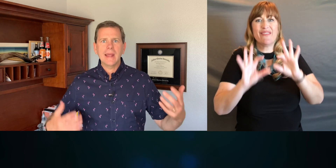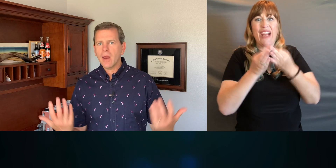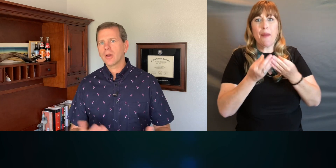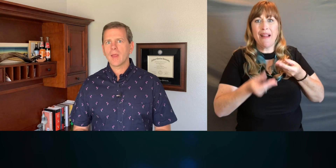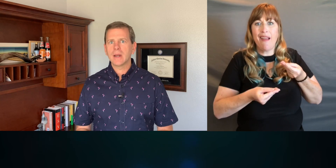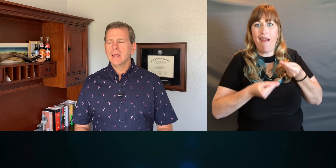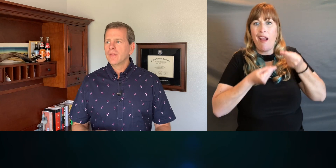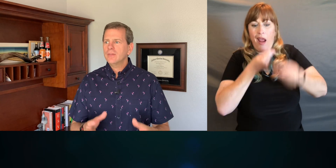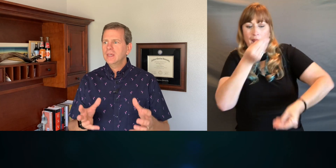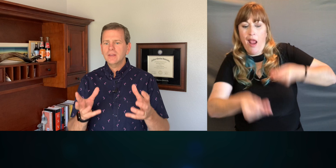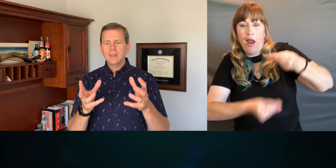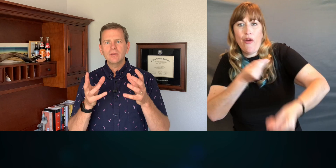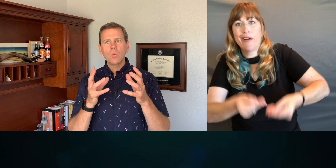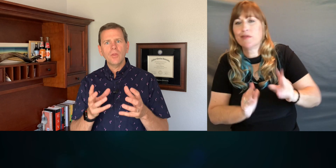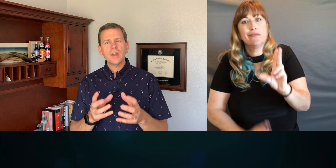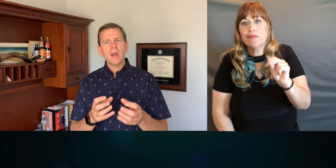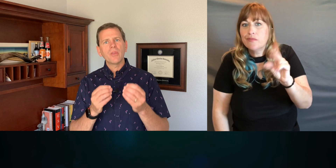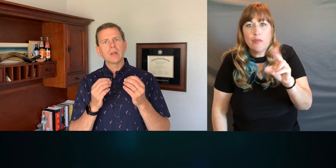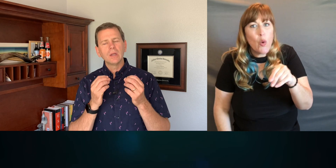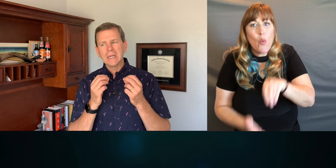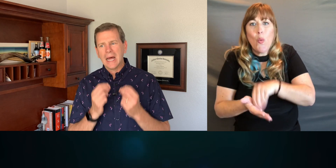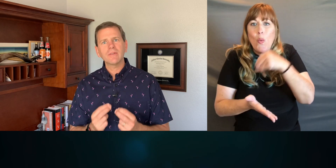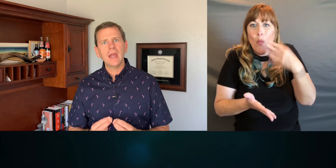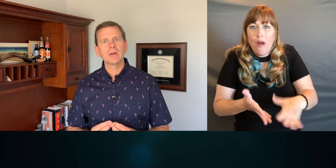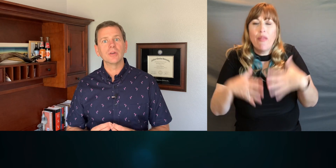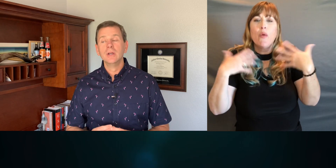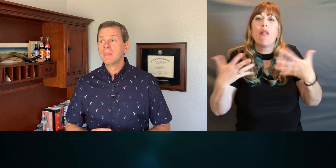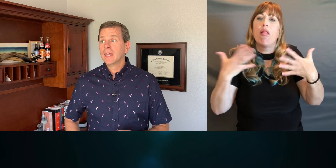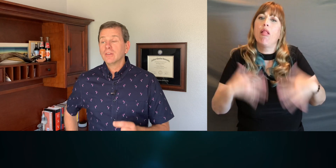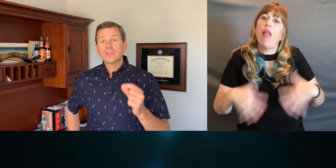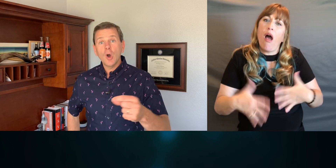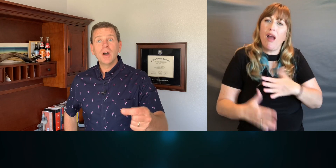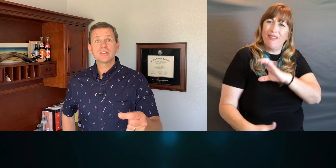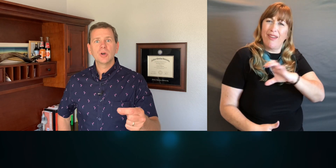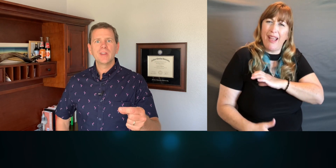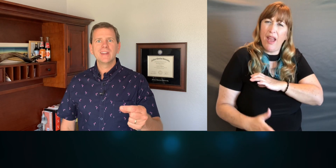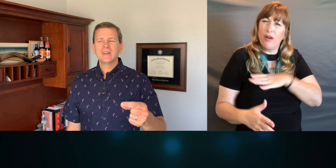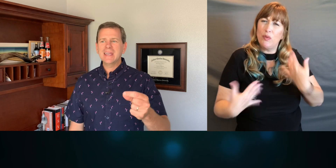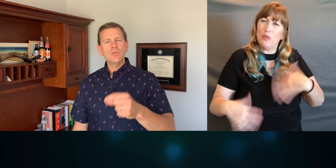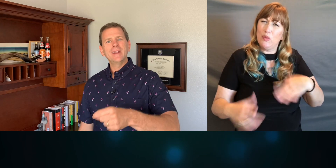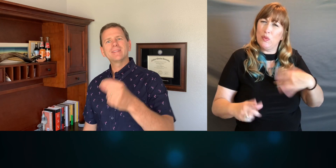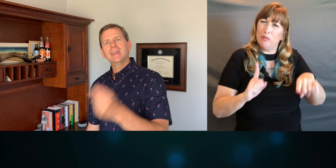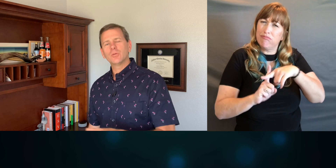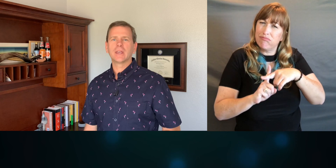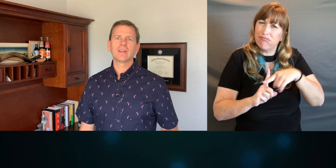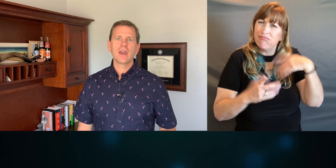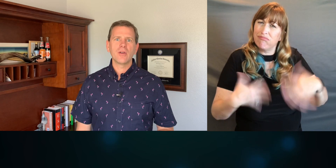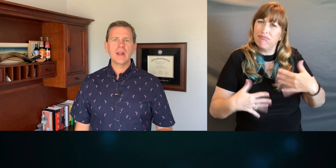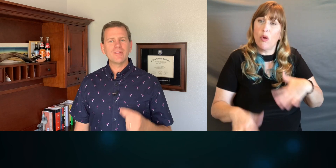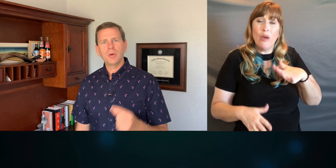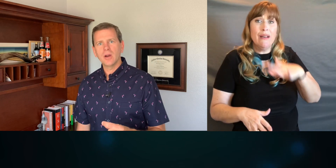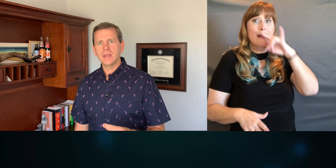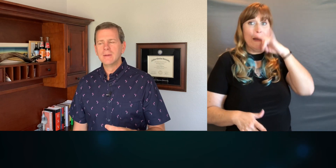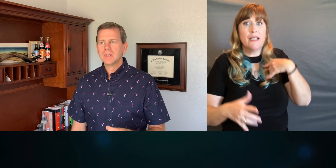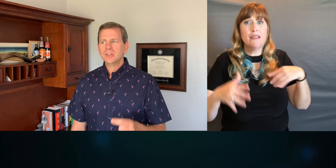or even perhaps inherited all that money. He's a wealthy guy with a lot of character. So much so that even when his kids would get together and